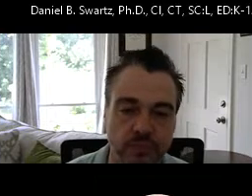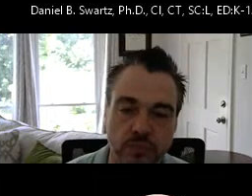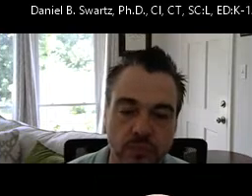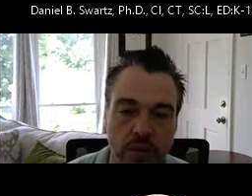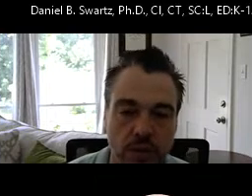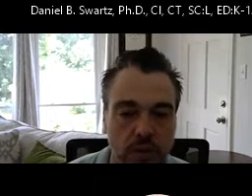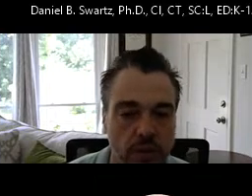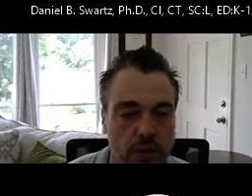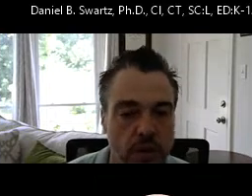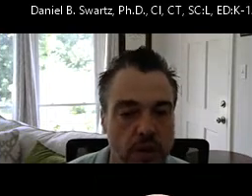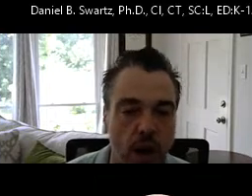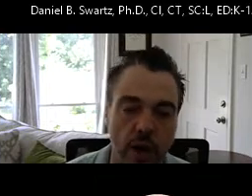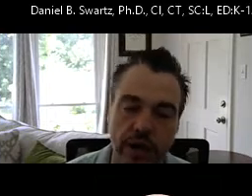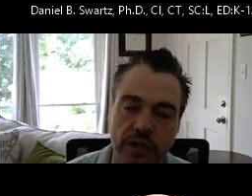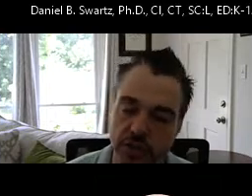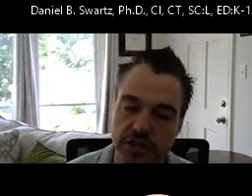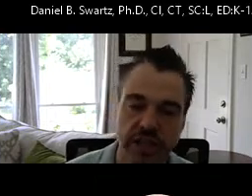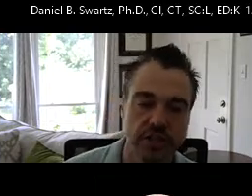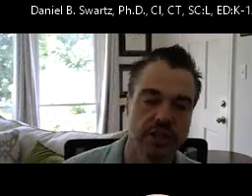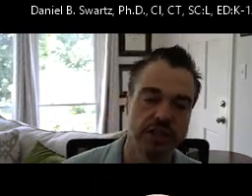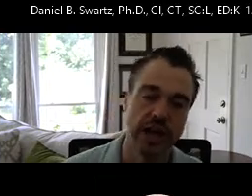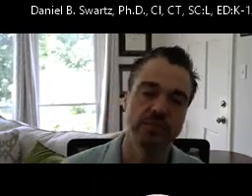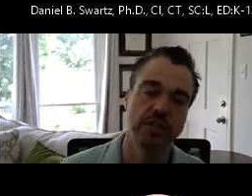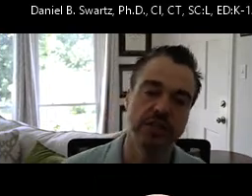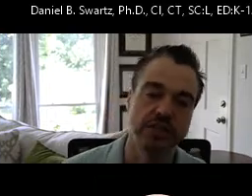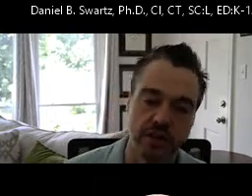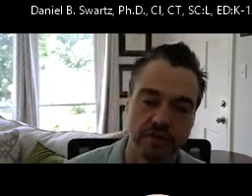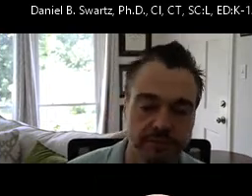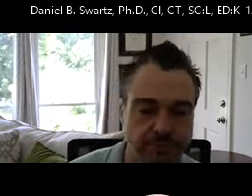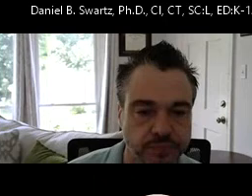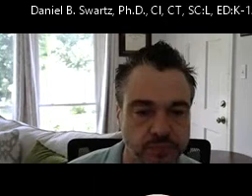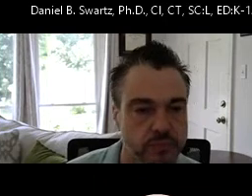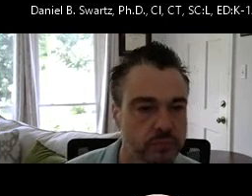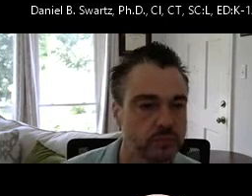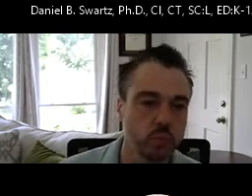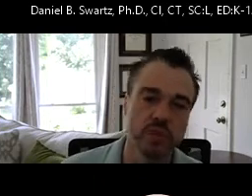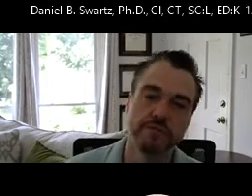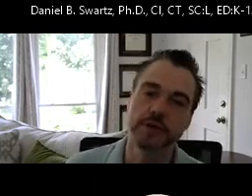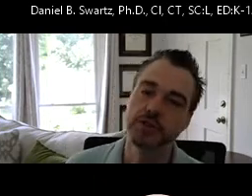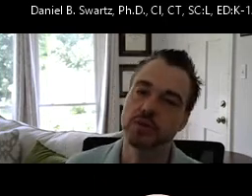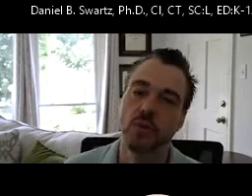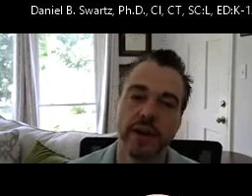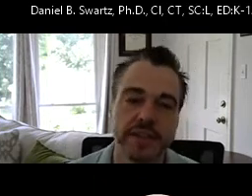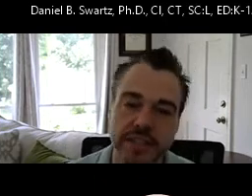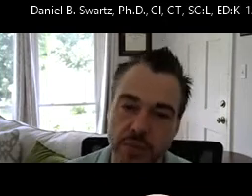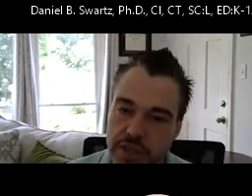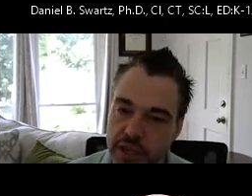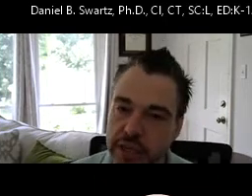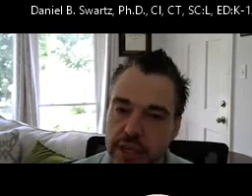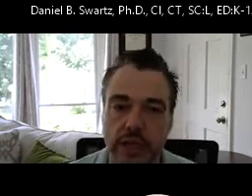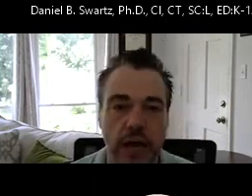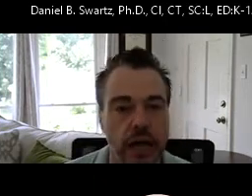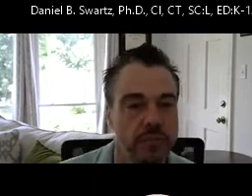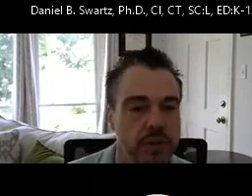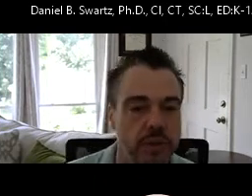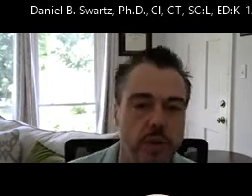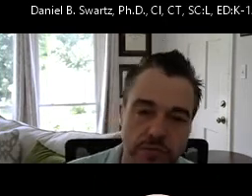recommendations. All right, so let's dig into the time study itself. First, what is a time